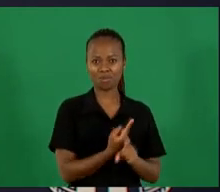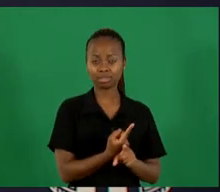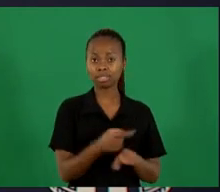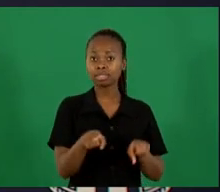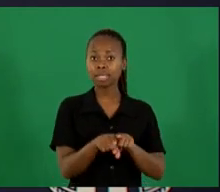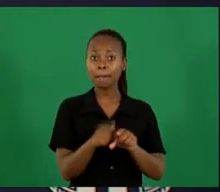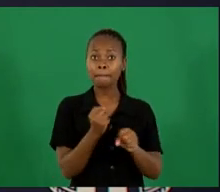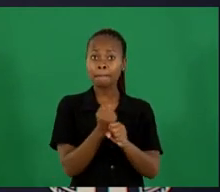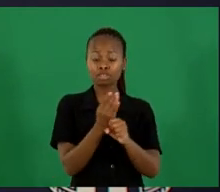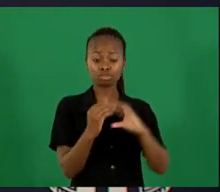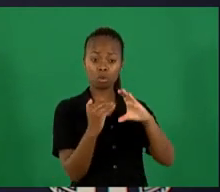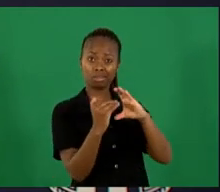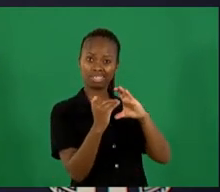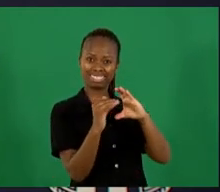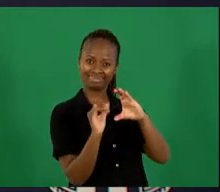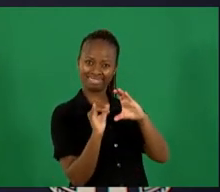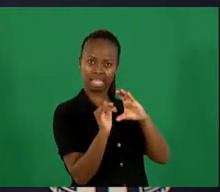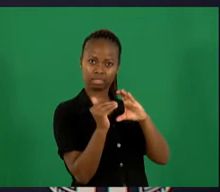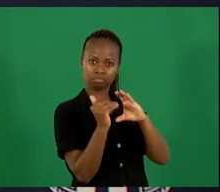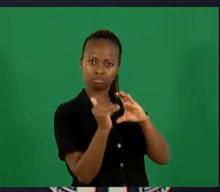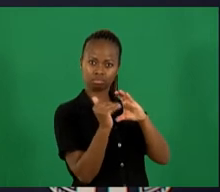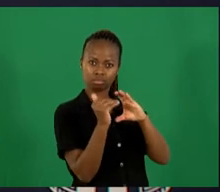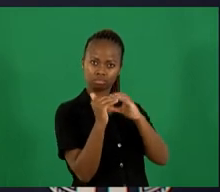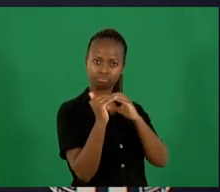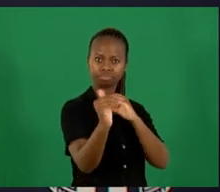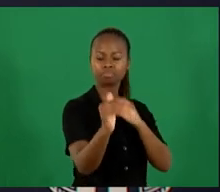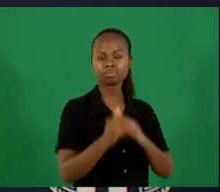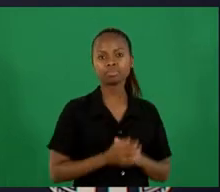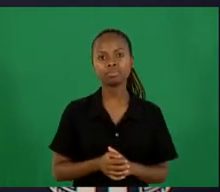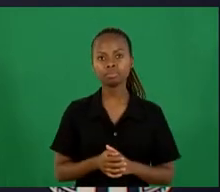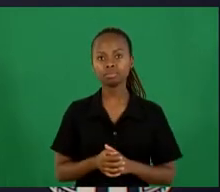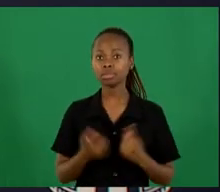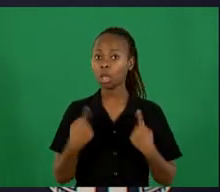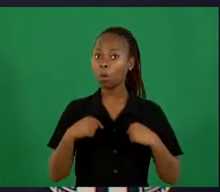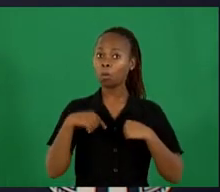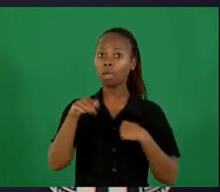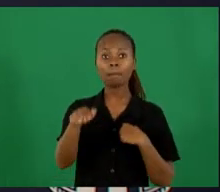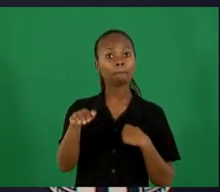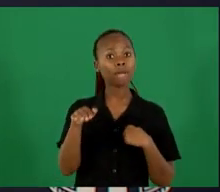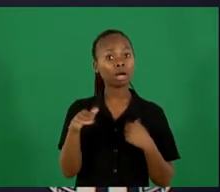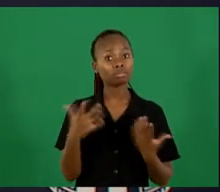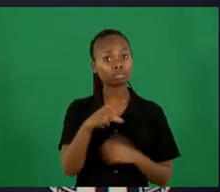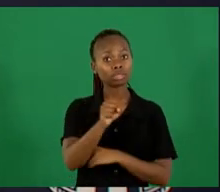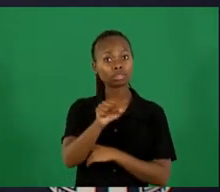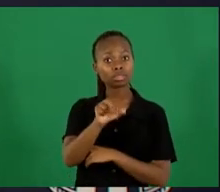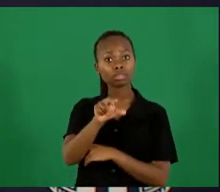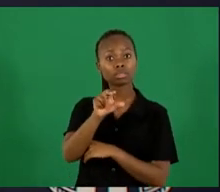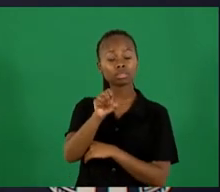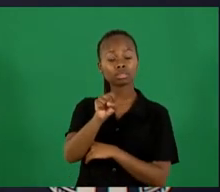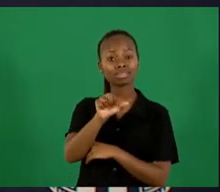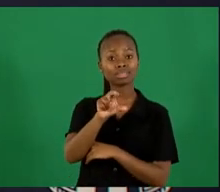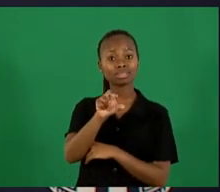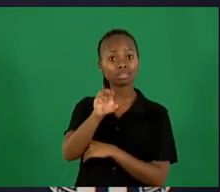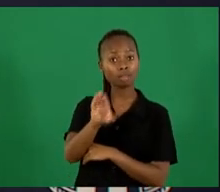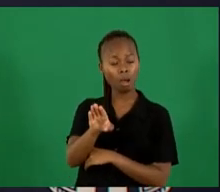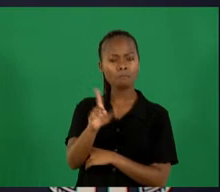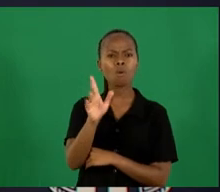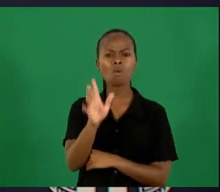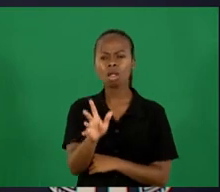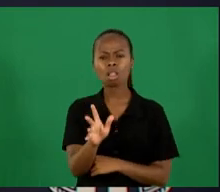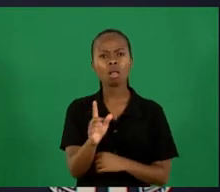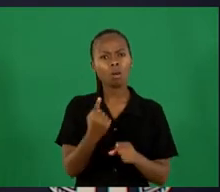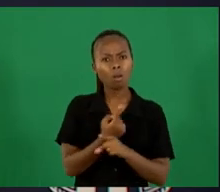de-anchoring inflation expectations. The bank will continue to closely monitor funding markets